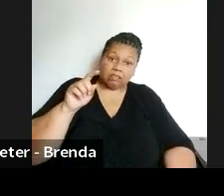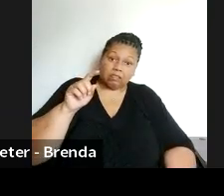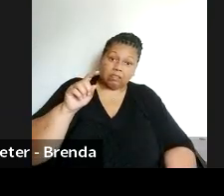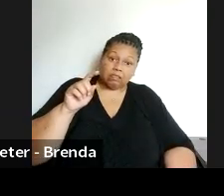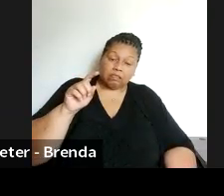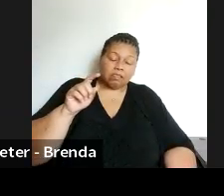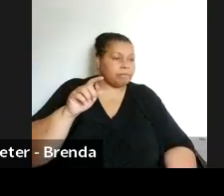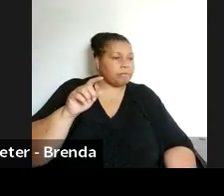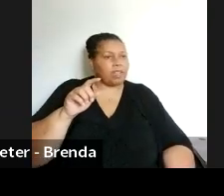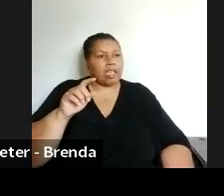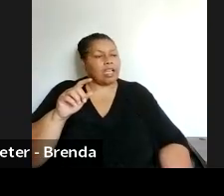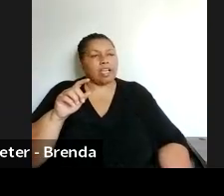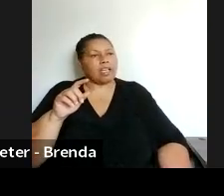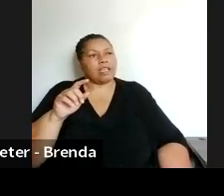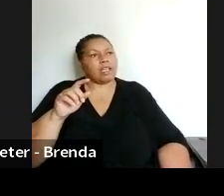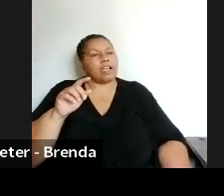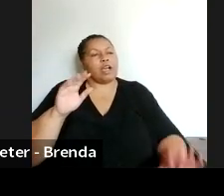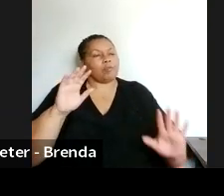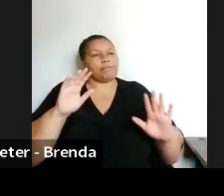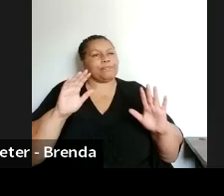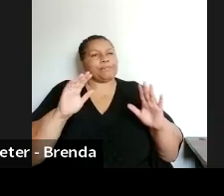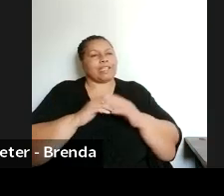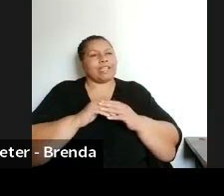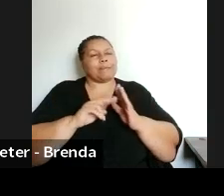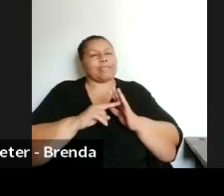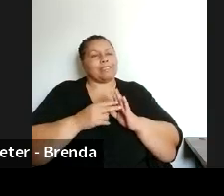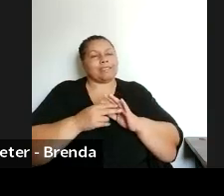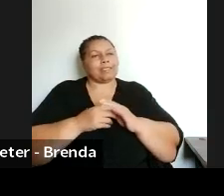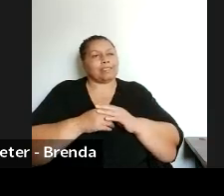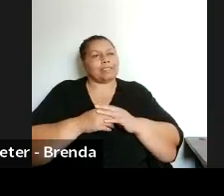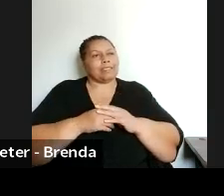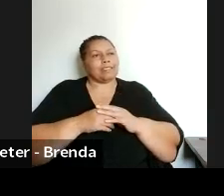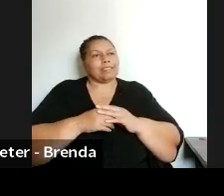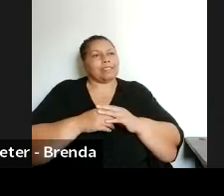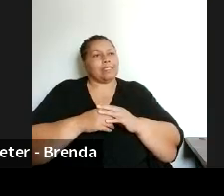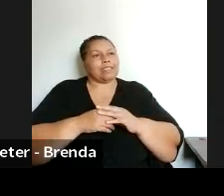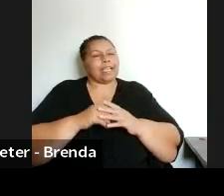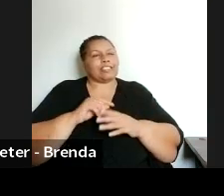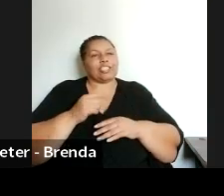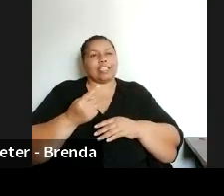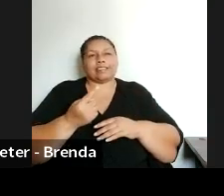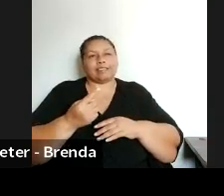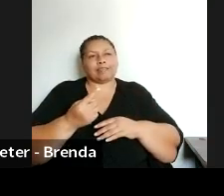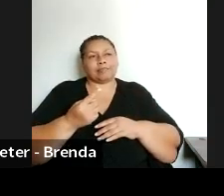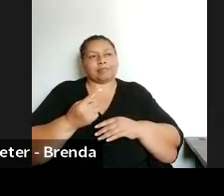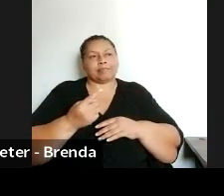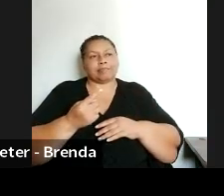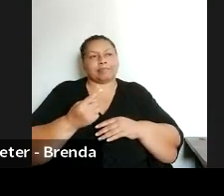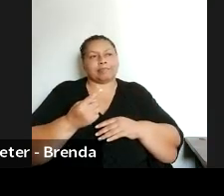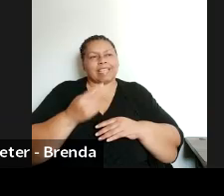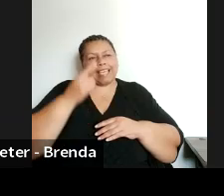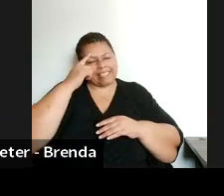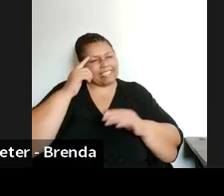I just unmuted. Oh, I mean, I think it's so